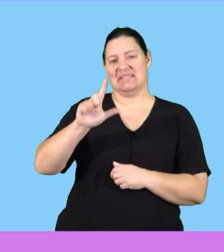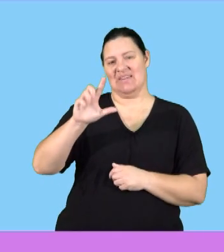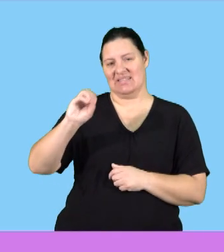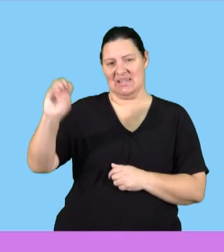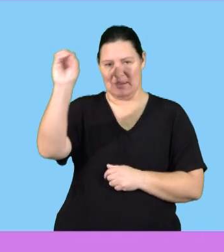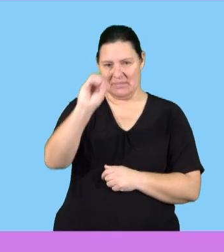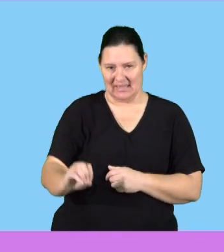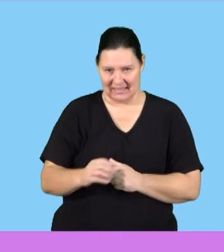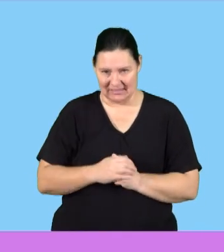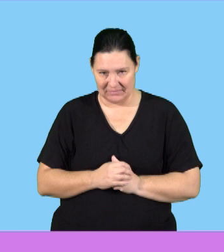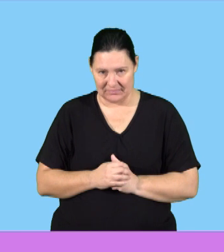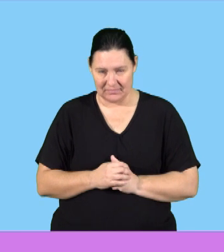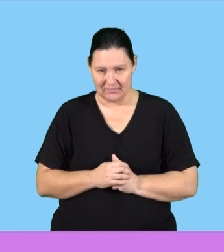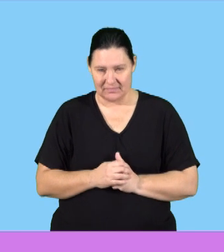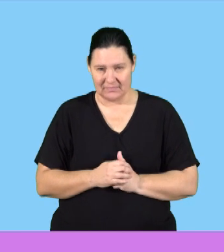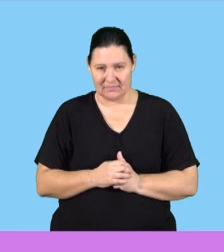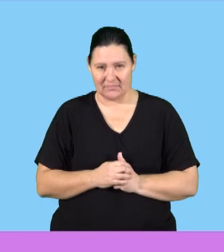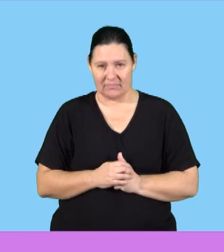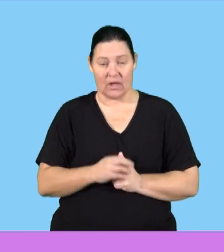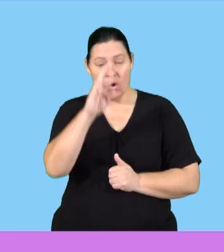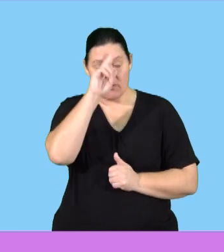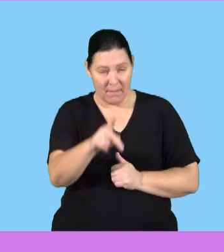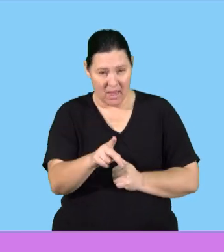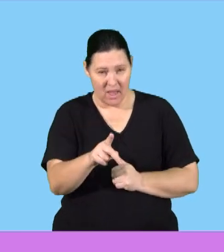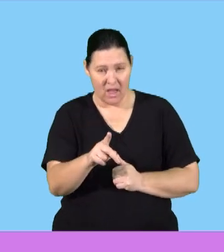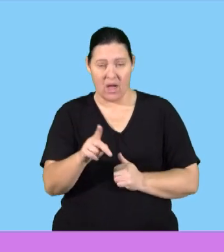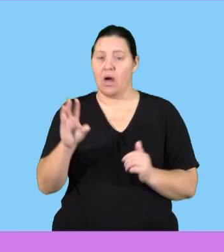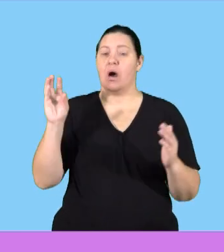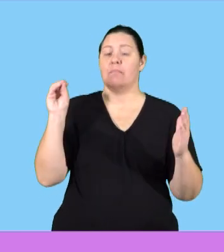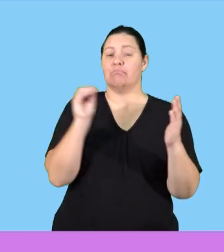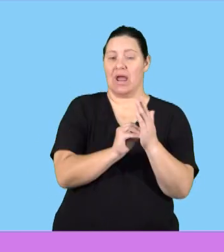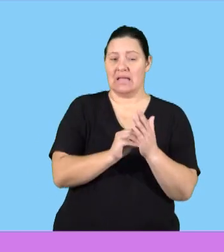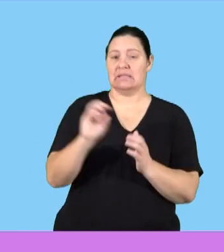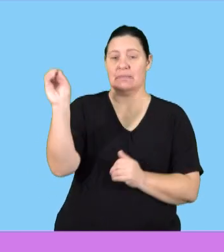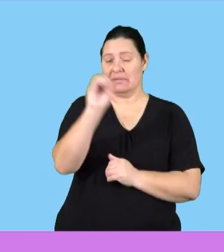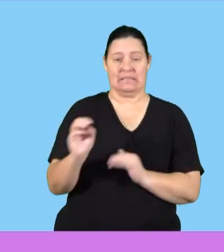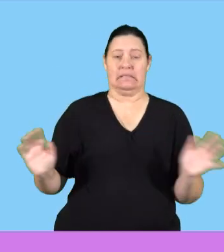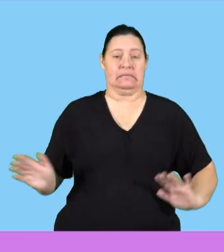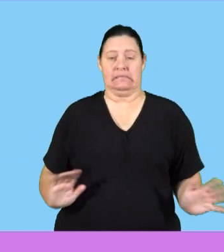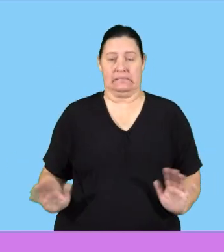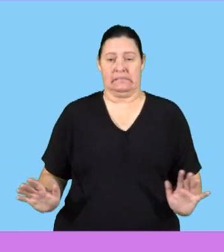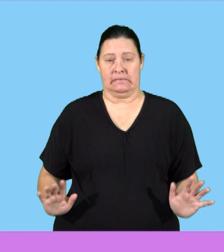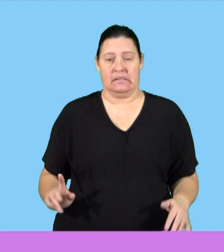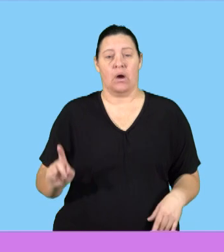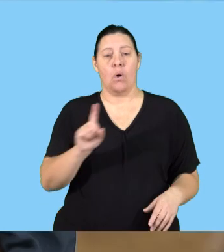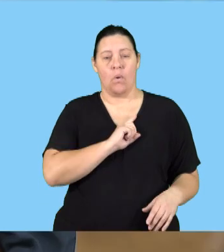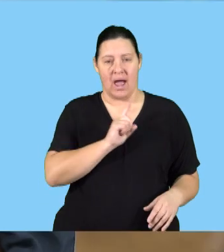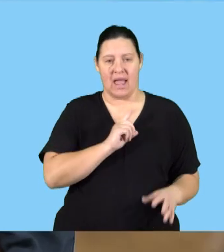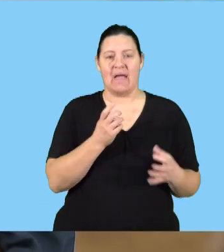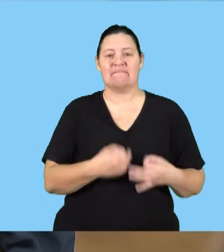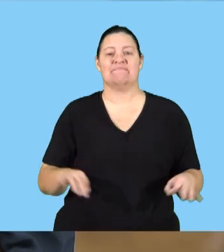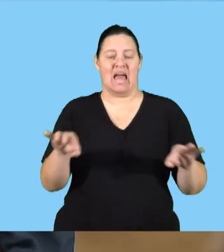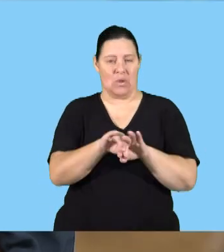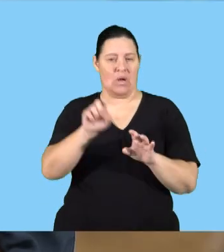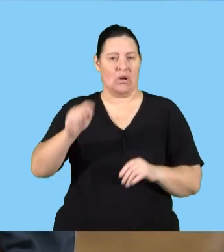have 70%. And remember not to press the percentage sign, because you will have